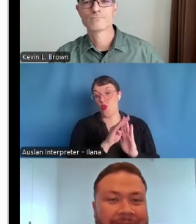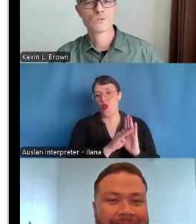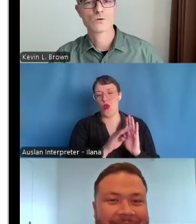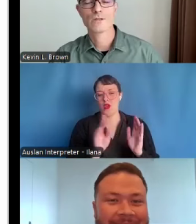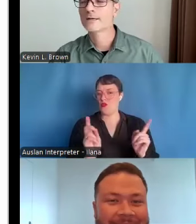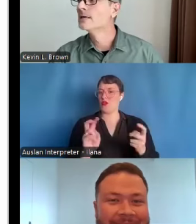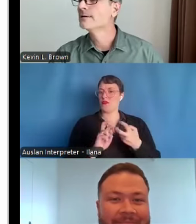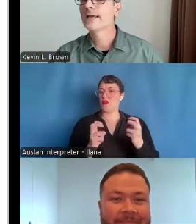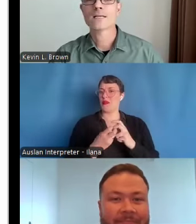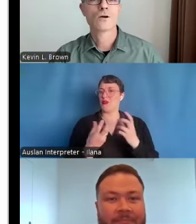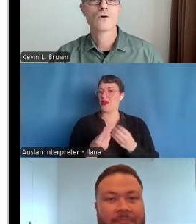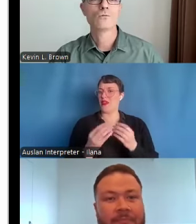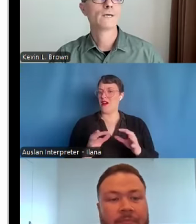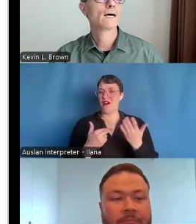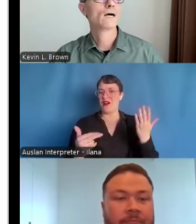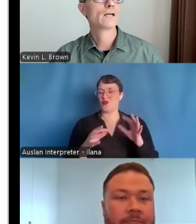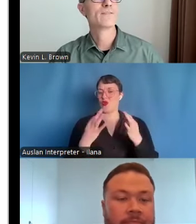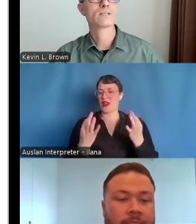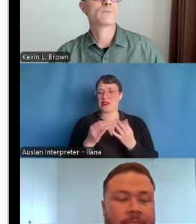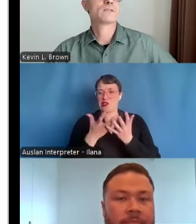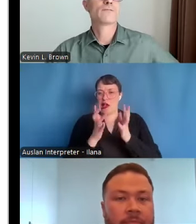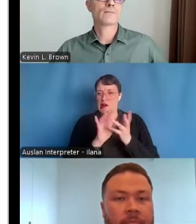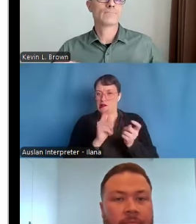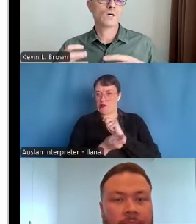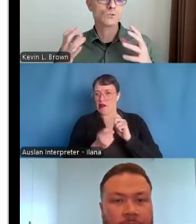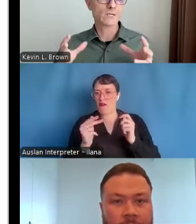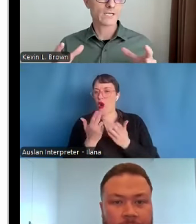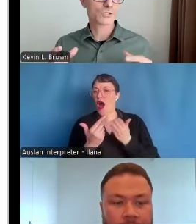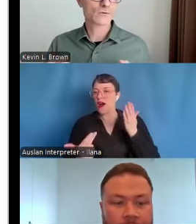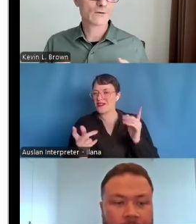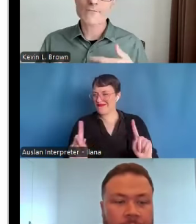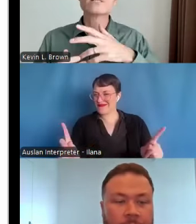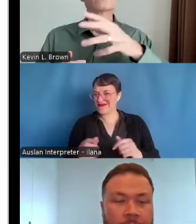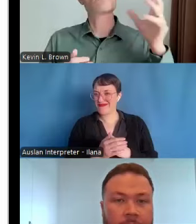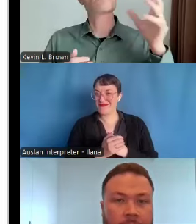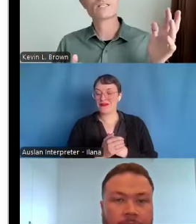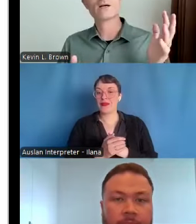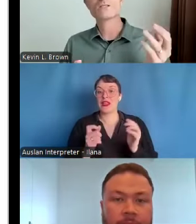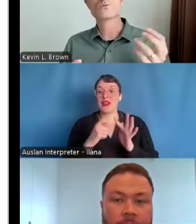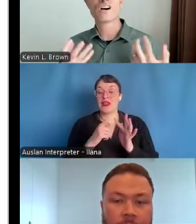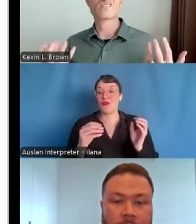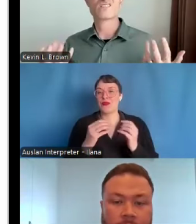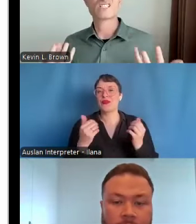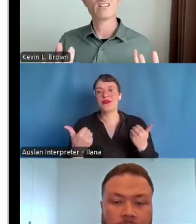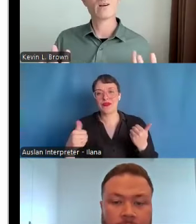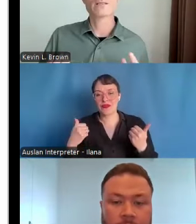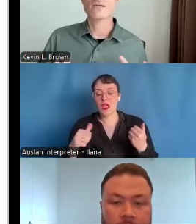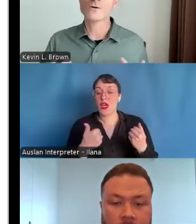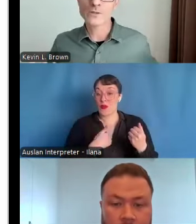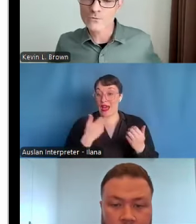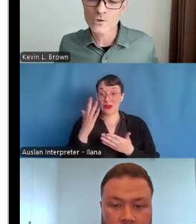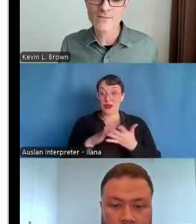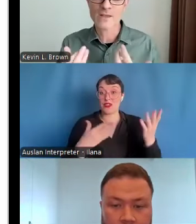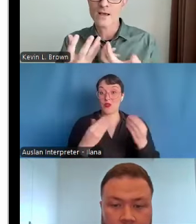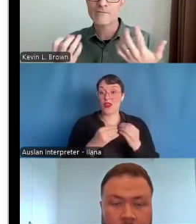pitch? Totally. Yeah. So if it's a specific arts organization around, like for instance, my experience with Austin City Limits, it